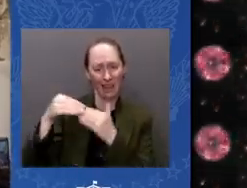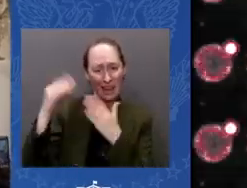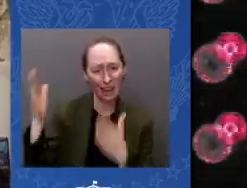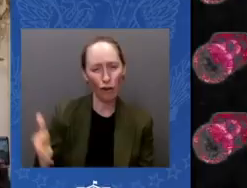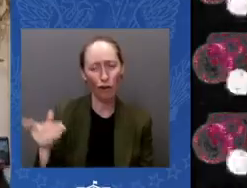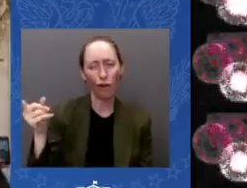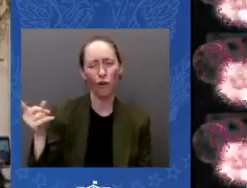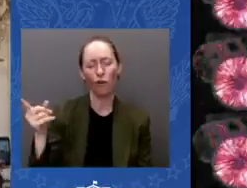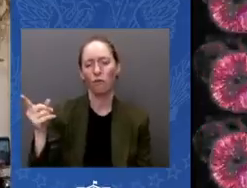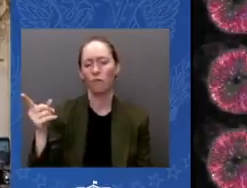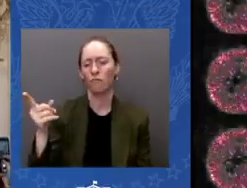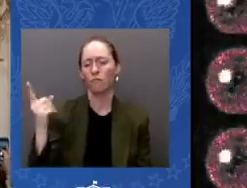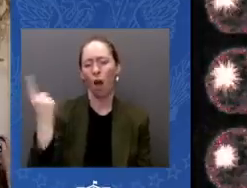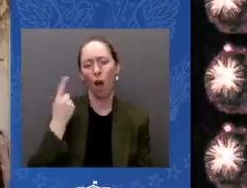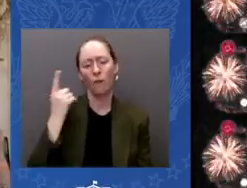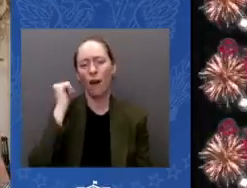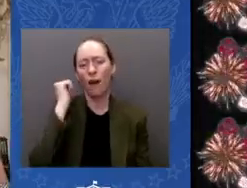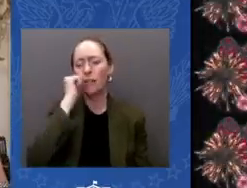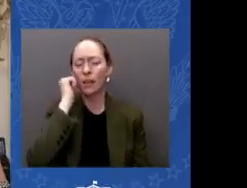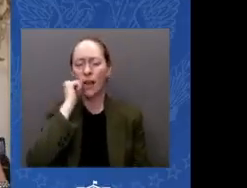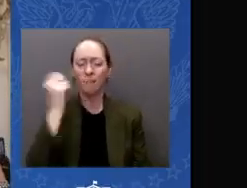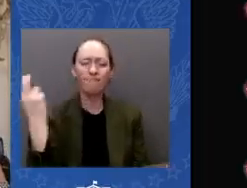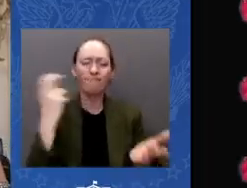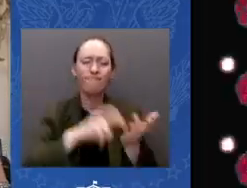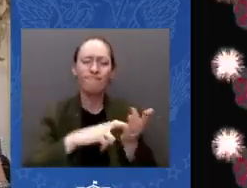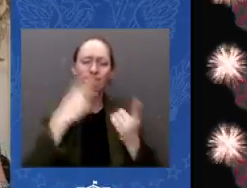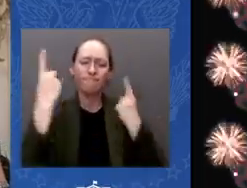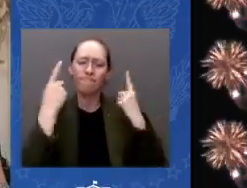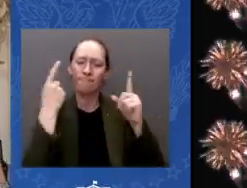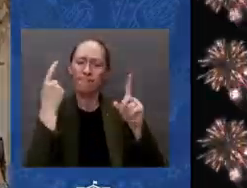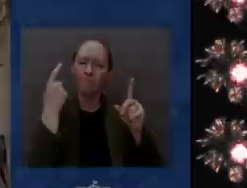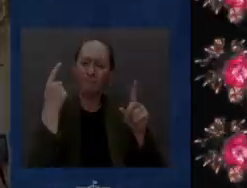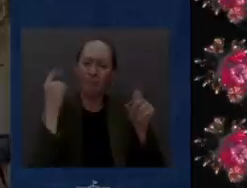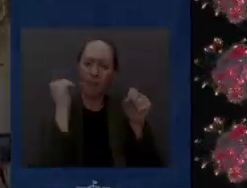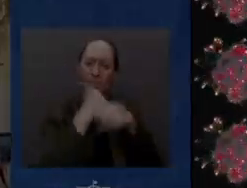to our nation, our President, Joe Biden.